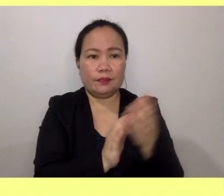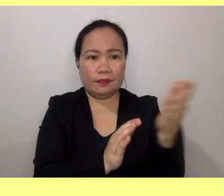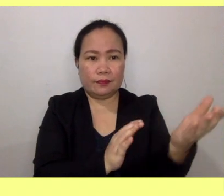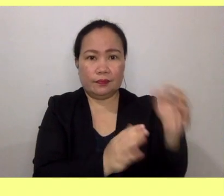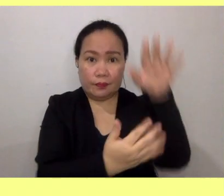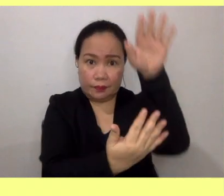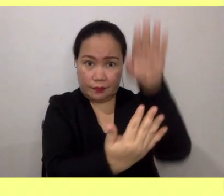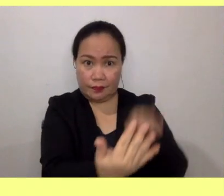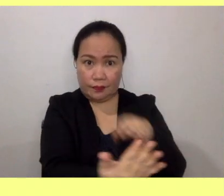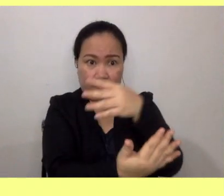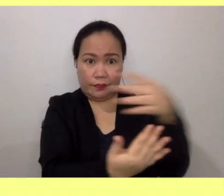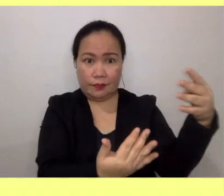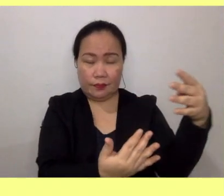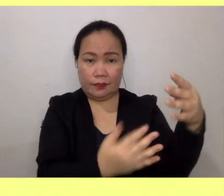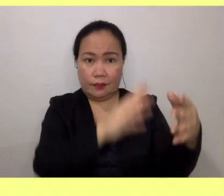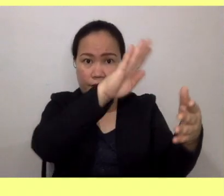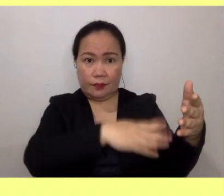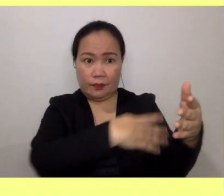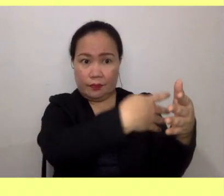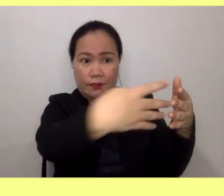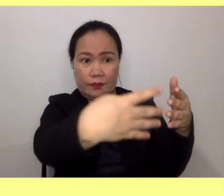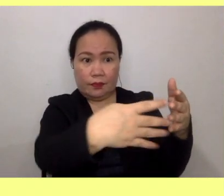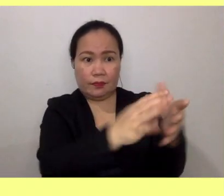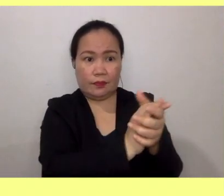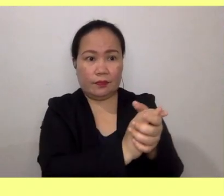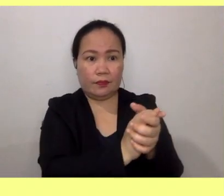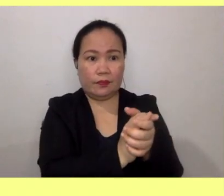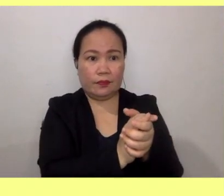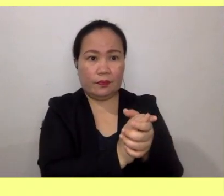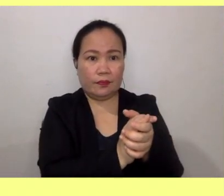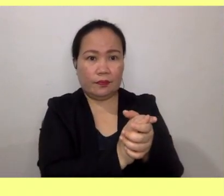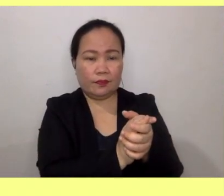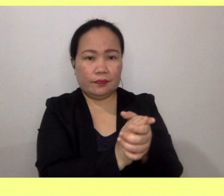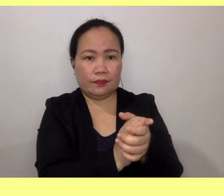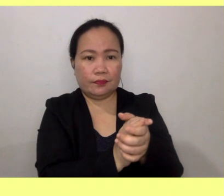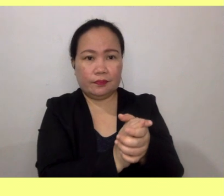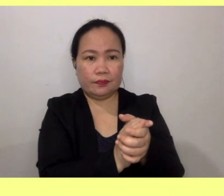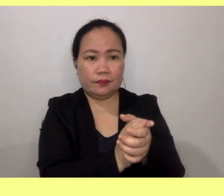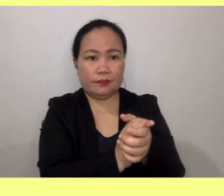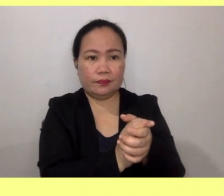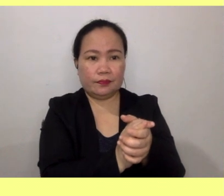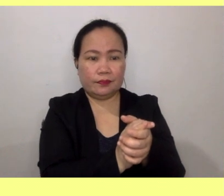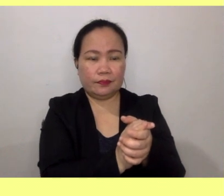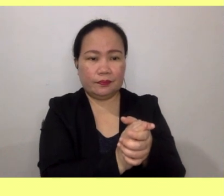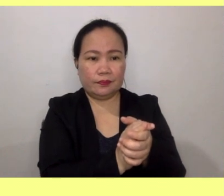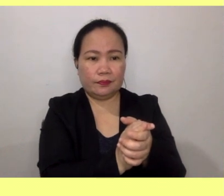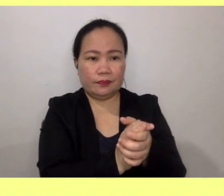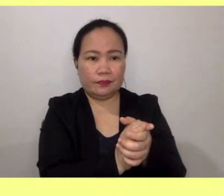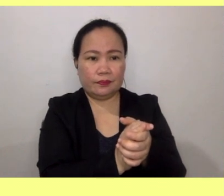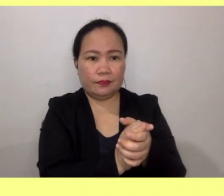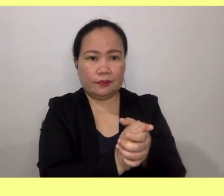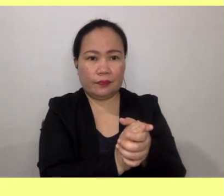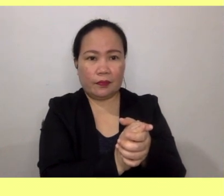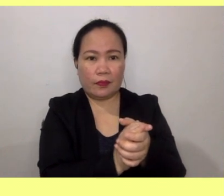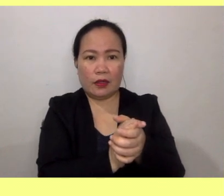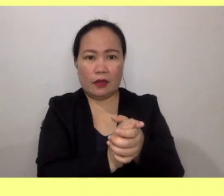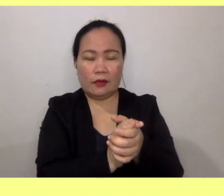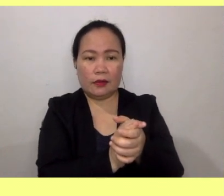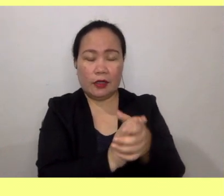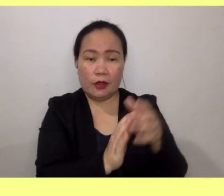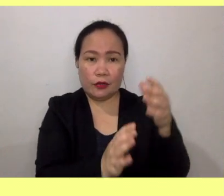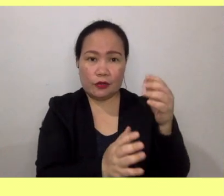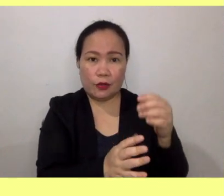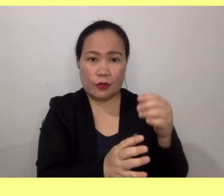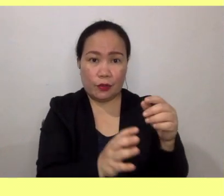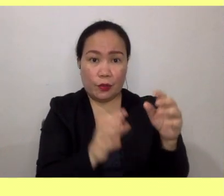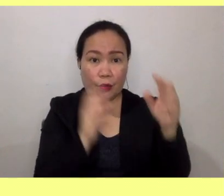Okay? So, ito po yung graph. Kung paano siya ginraph, panoorin nyo po yung video tutorial bago po ito para alam po